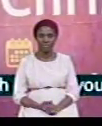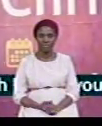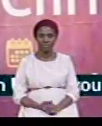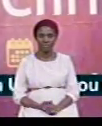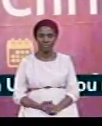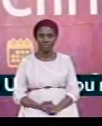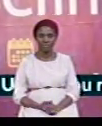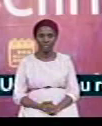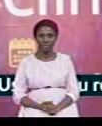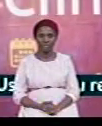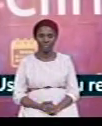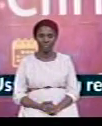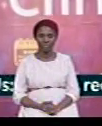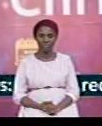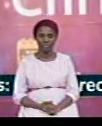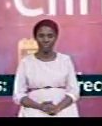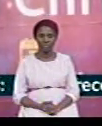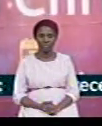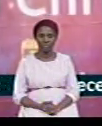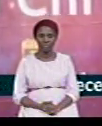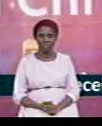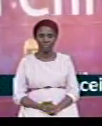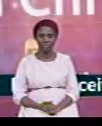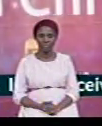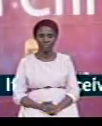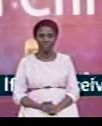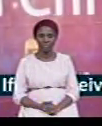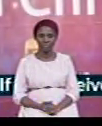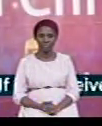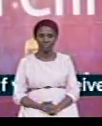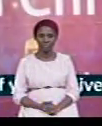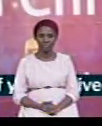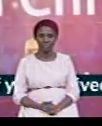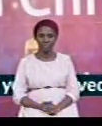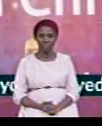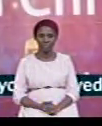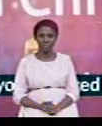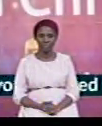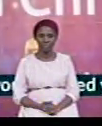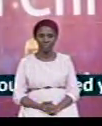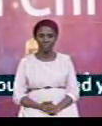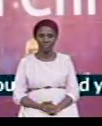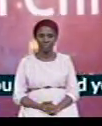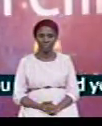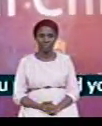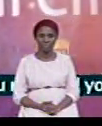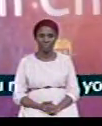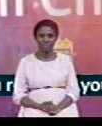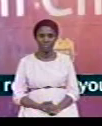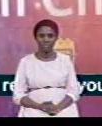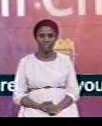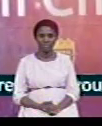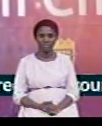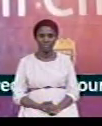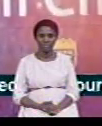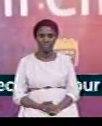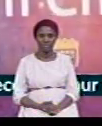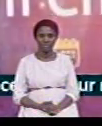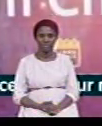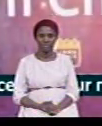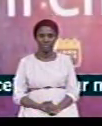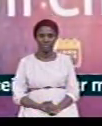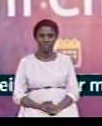I'm the mammy next to Jeremy, or Tree, 12082. Aba normal. Last but not the least, Pastor Diodu.